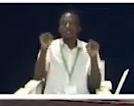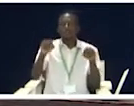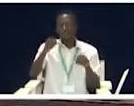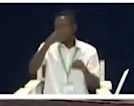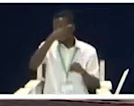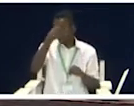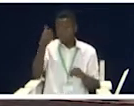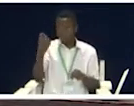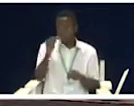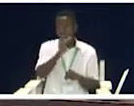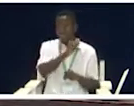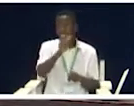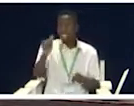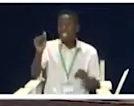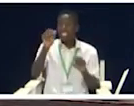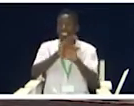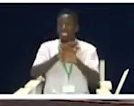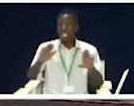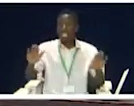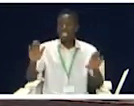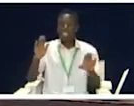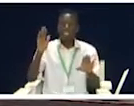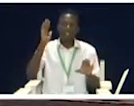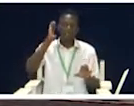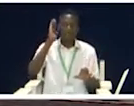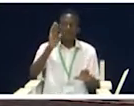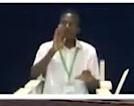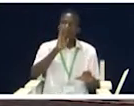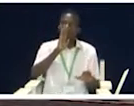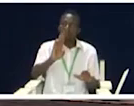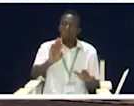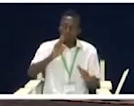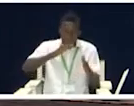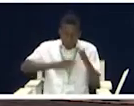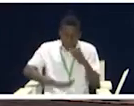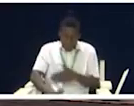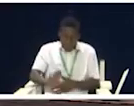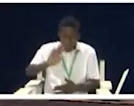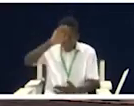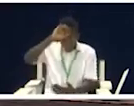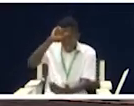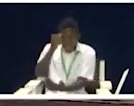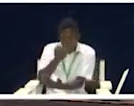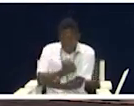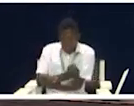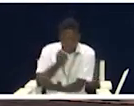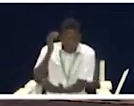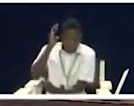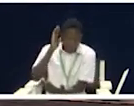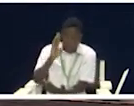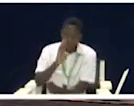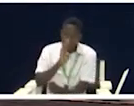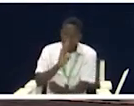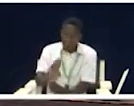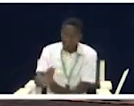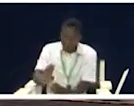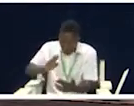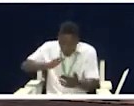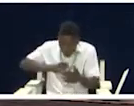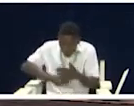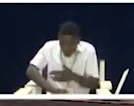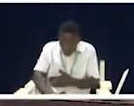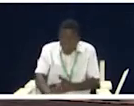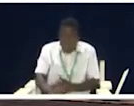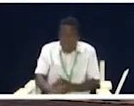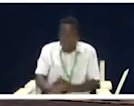a child was going to be born. A son was going to be given. And now look at the most interesting part about